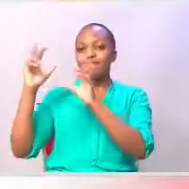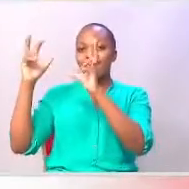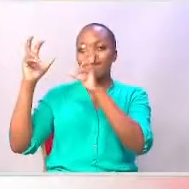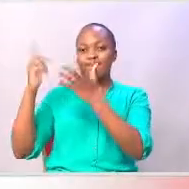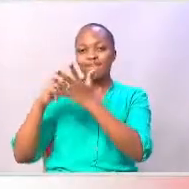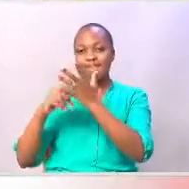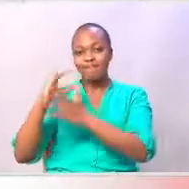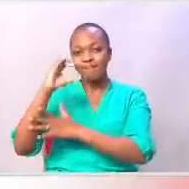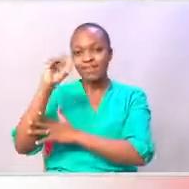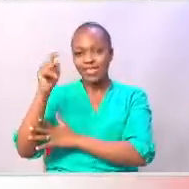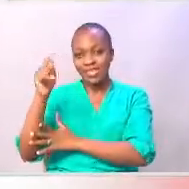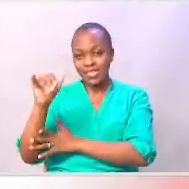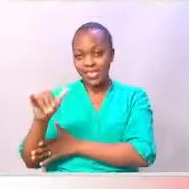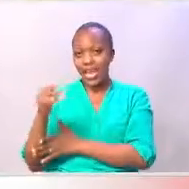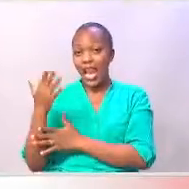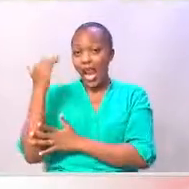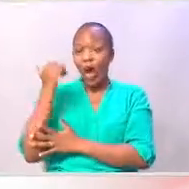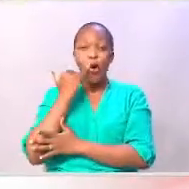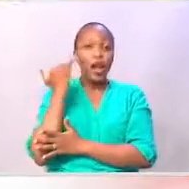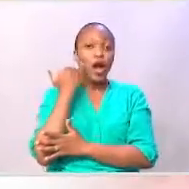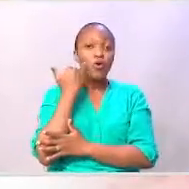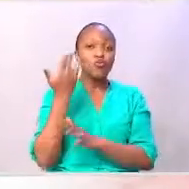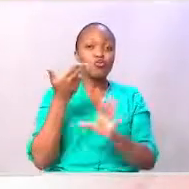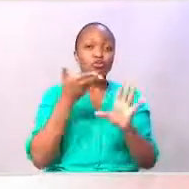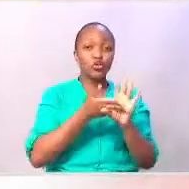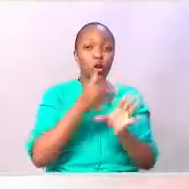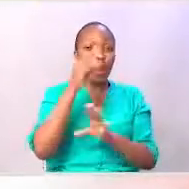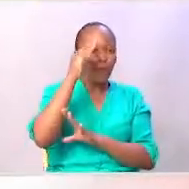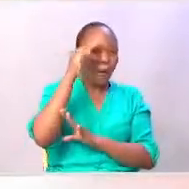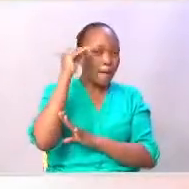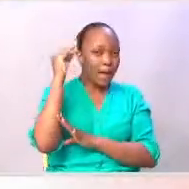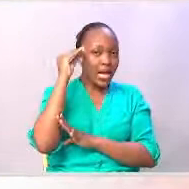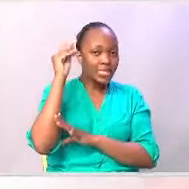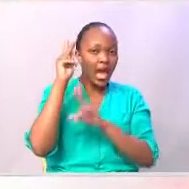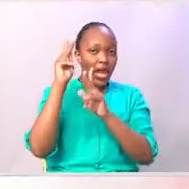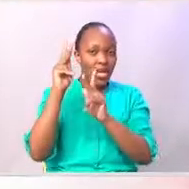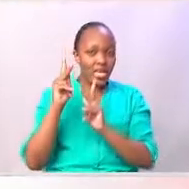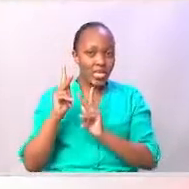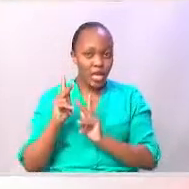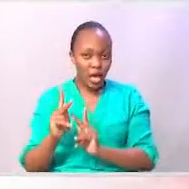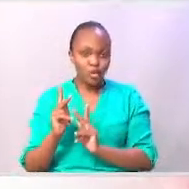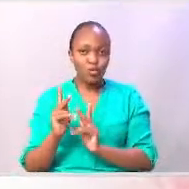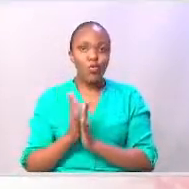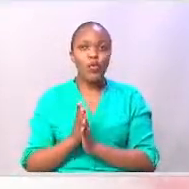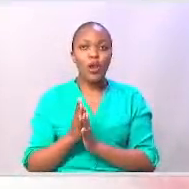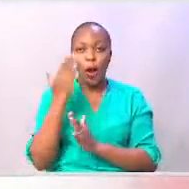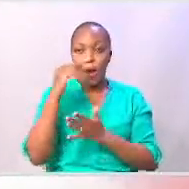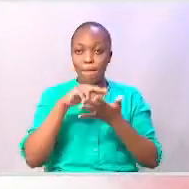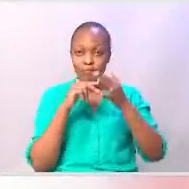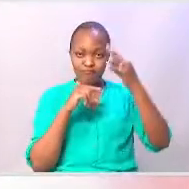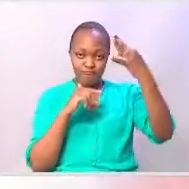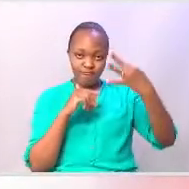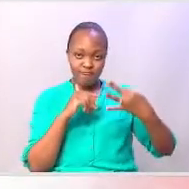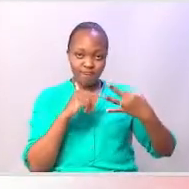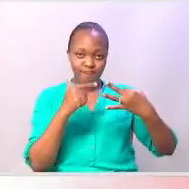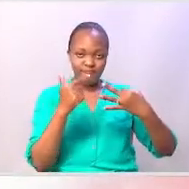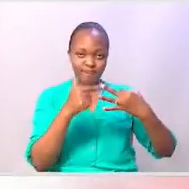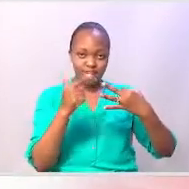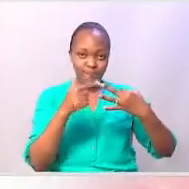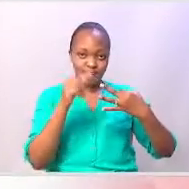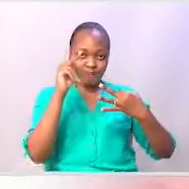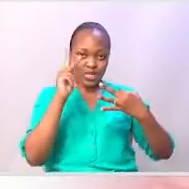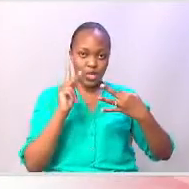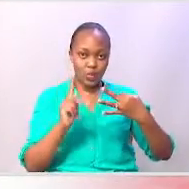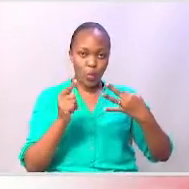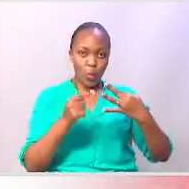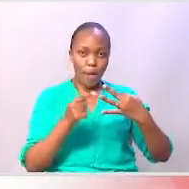Nakuru joins Mombasa, Kisumu, and the country's capital, Nairobi, in the city status. Locals, however, feel that the